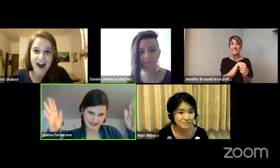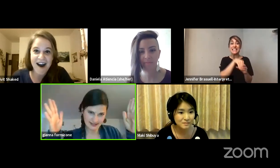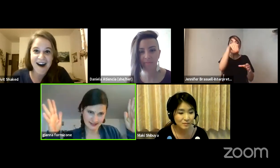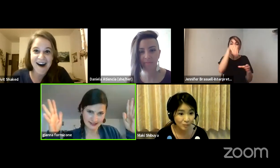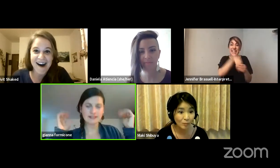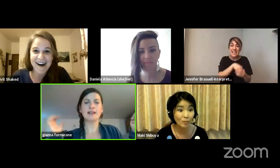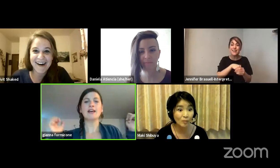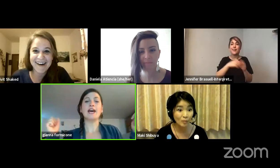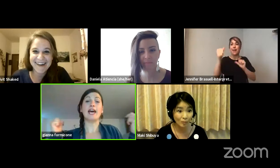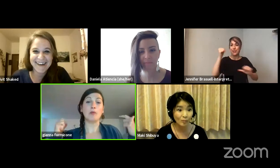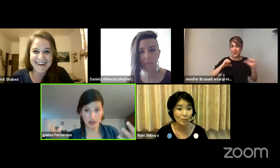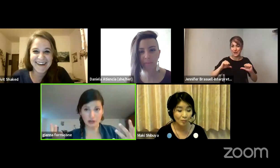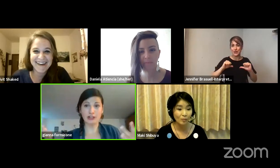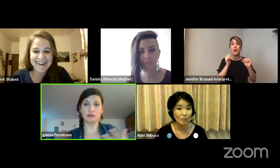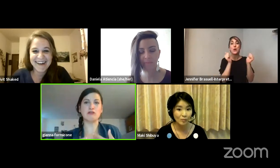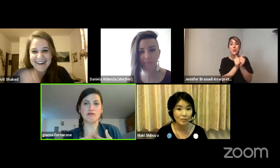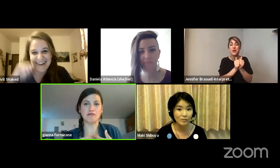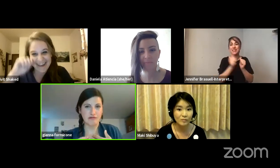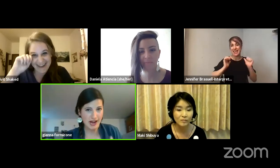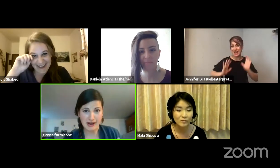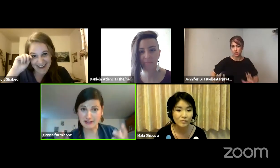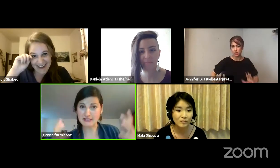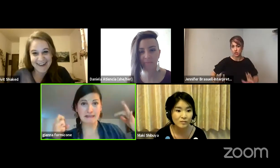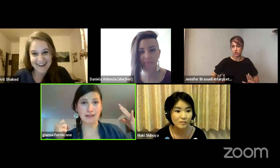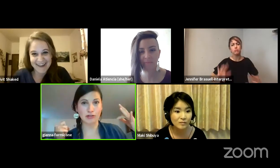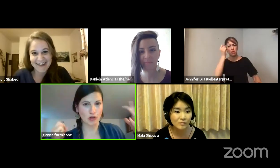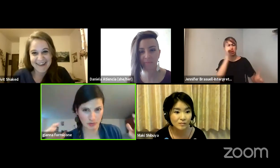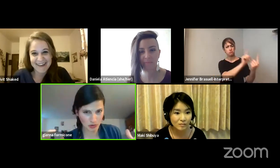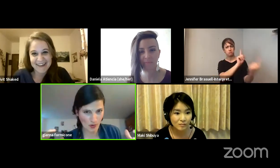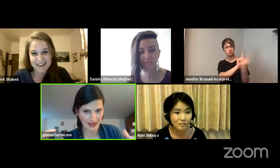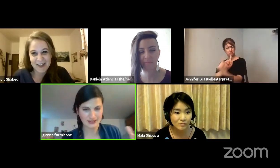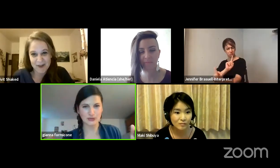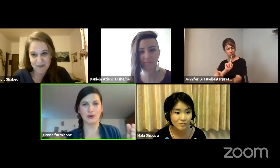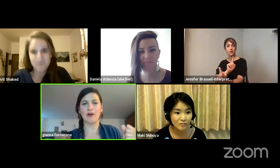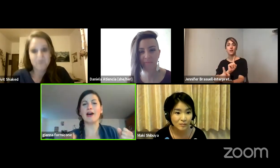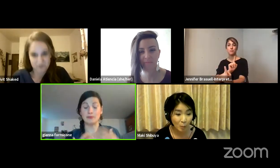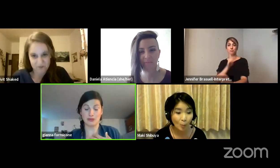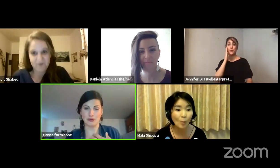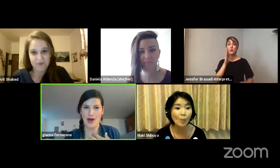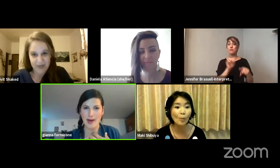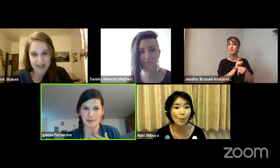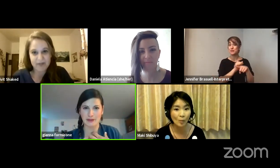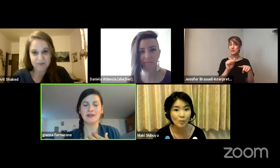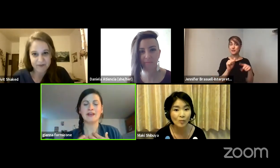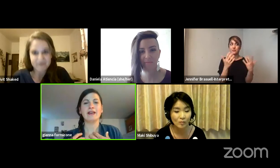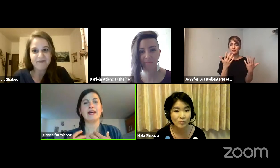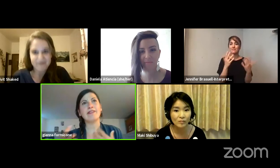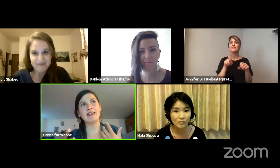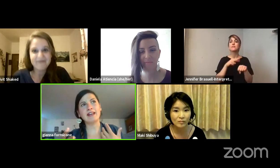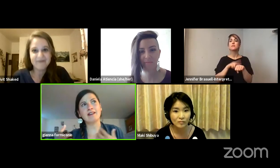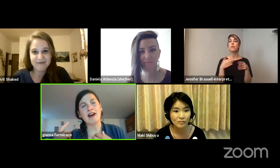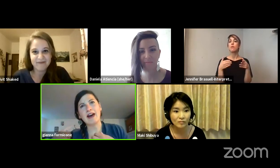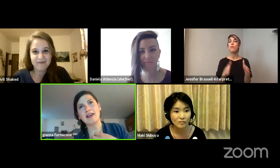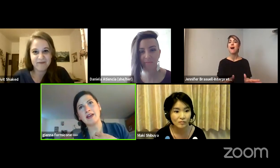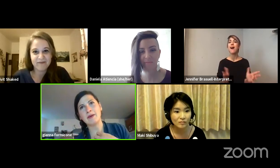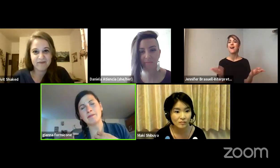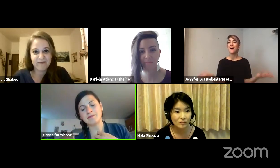with distance. And we are going to rehearse in a normal way. So I'm so happy. And